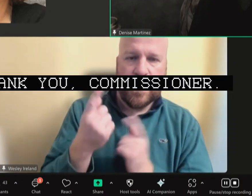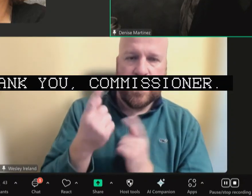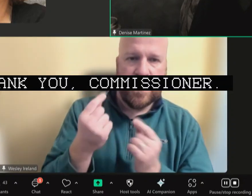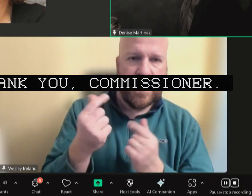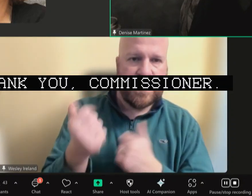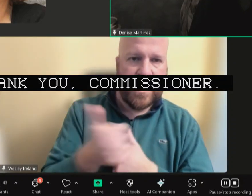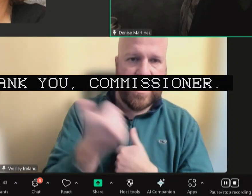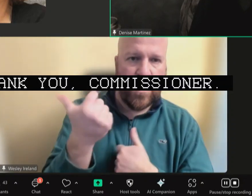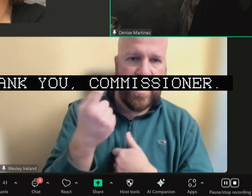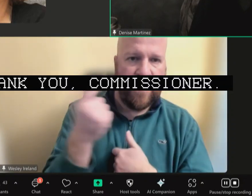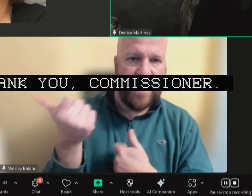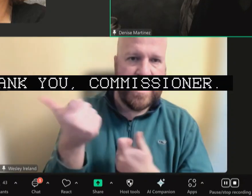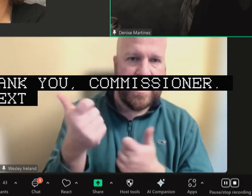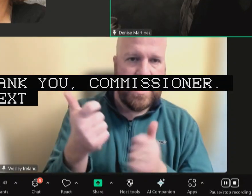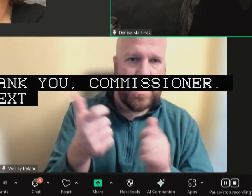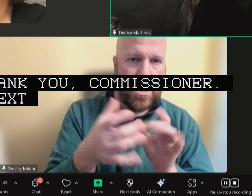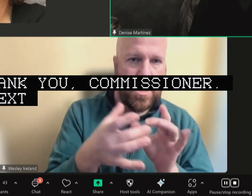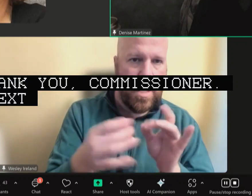approval of the minutes.